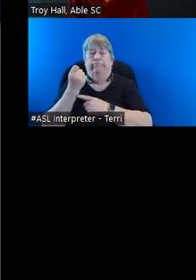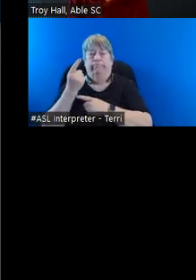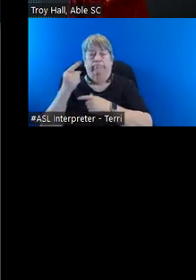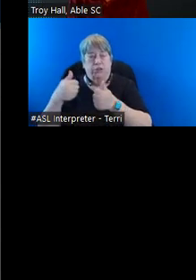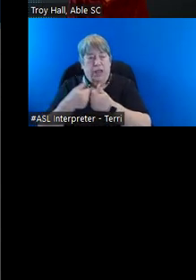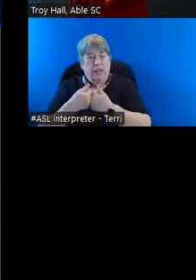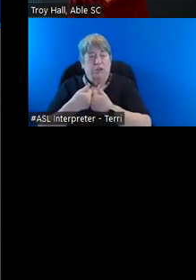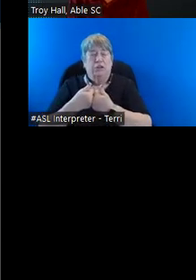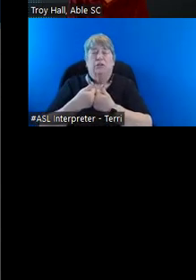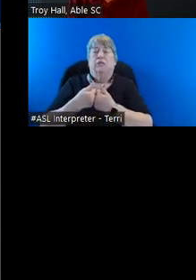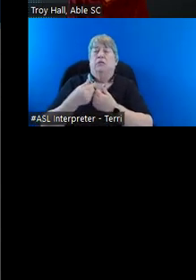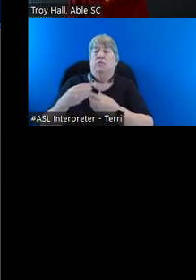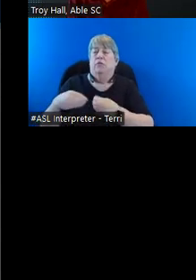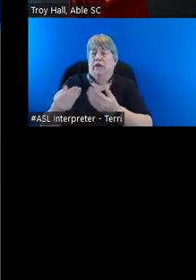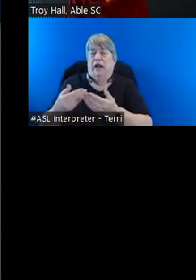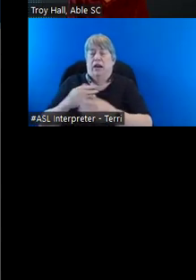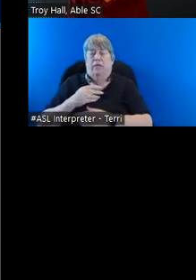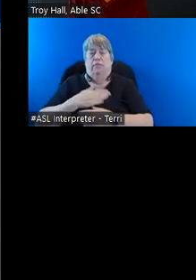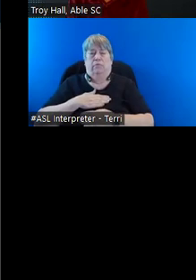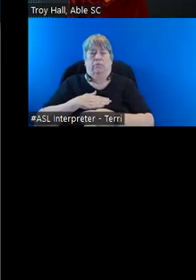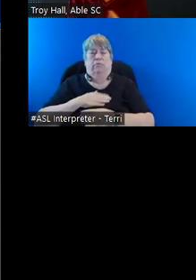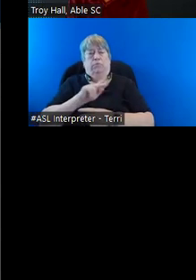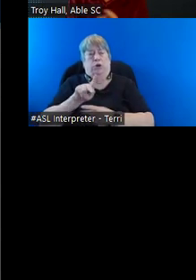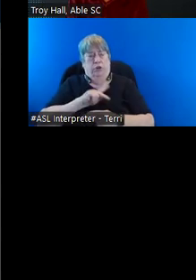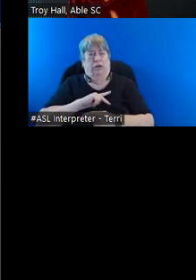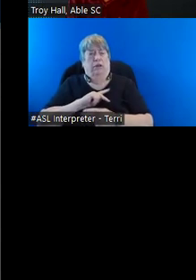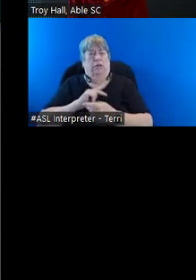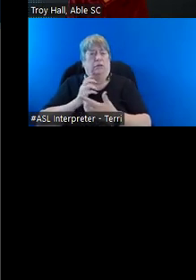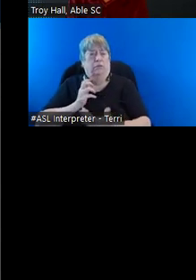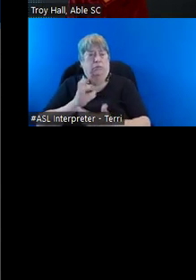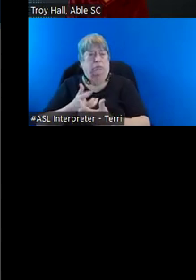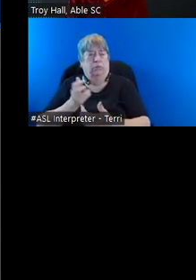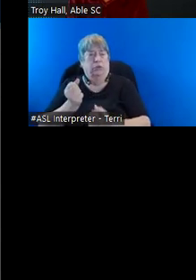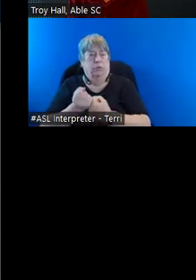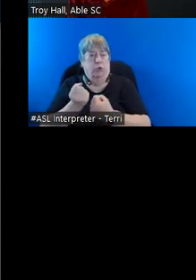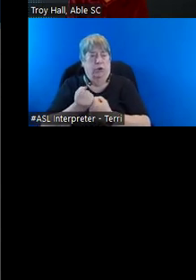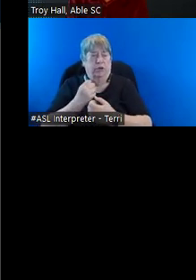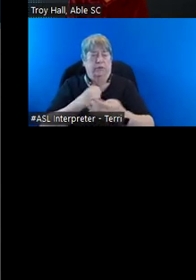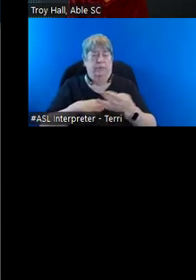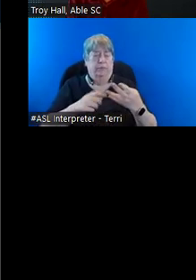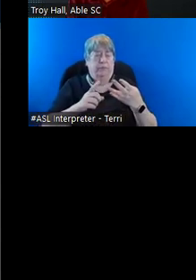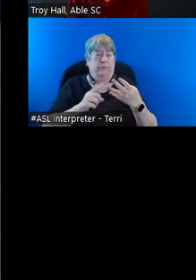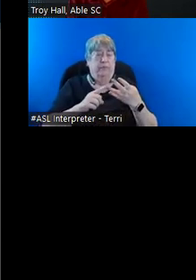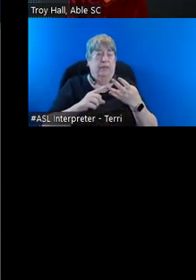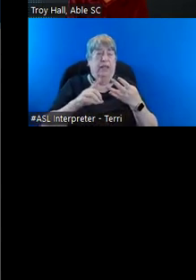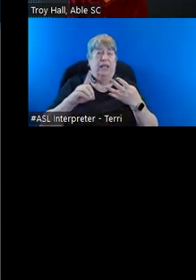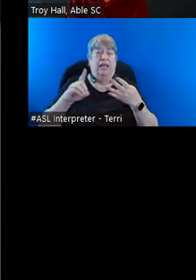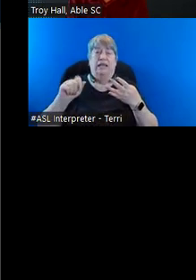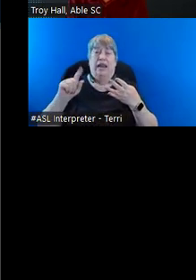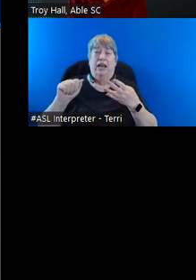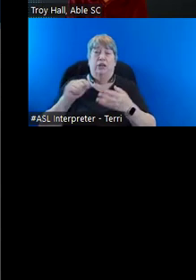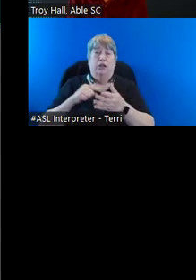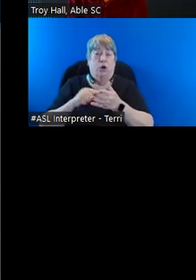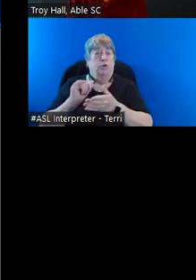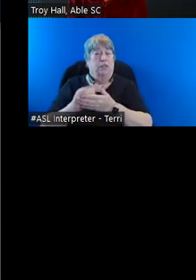offer personalized support. Data shows that following these values is in line with best practices, and